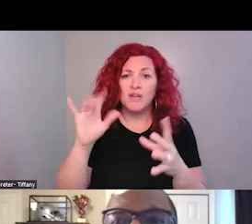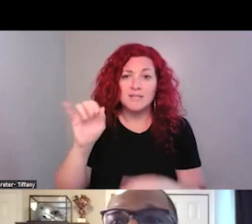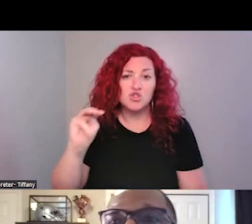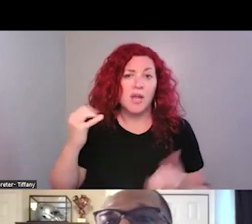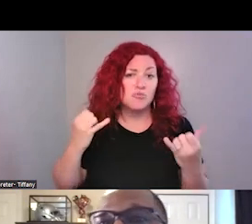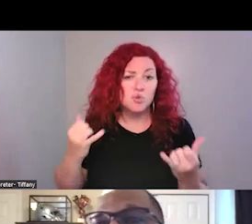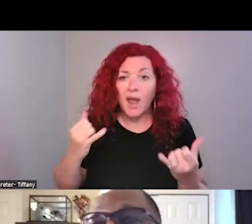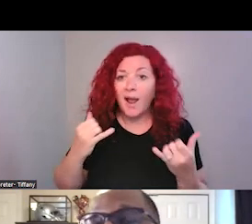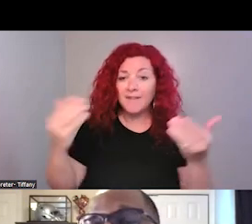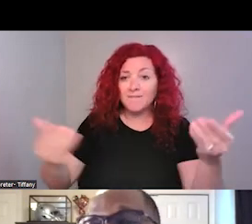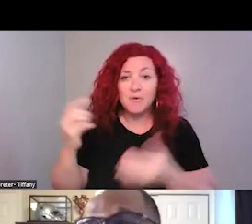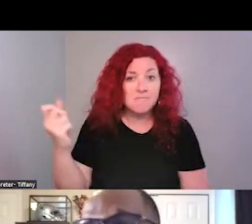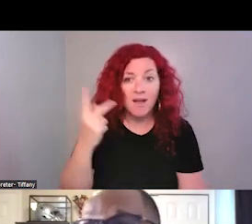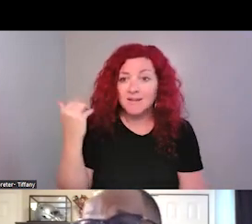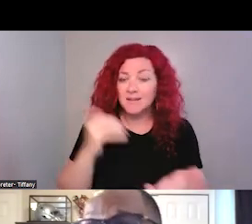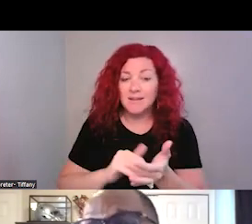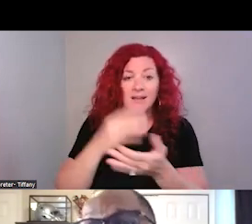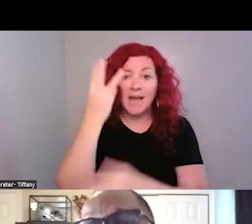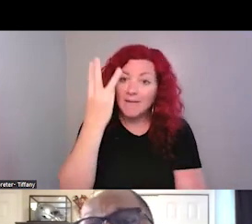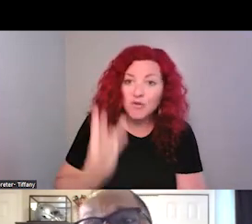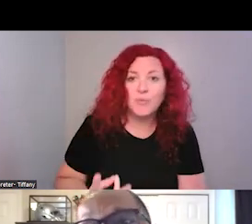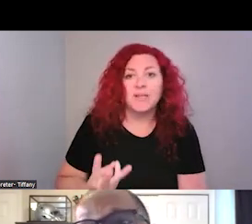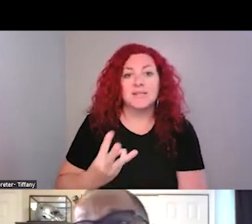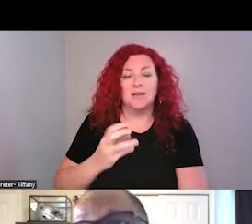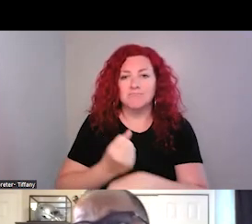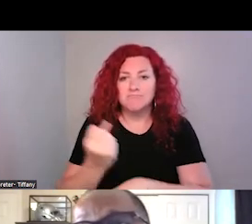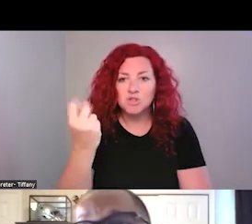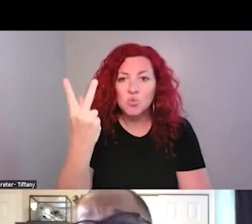invite you to come back and join us every Wednesday at noon